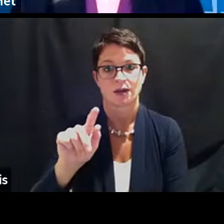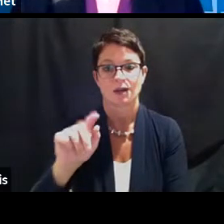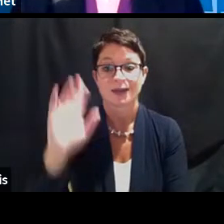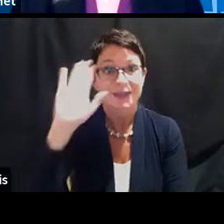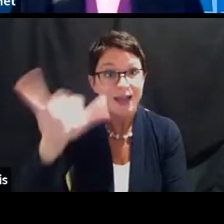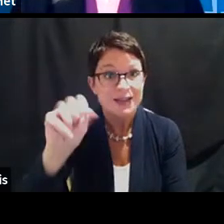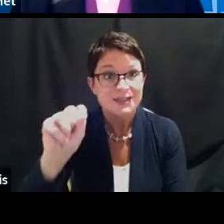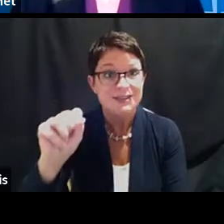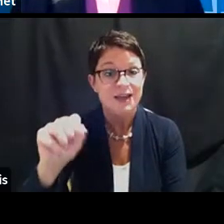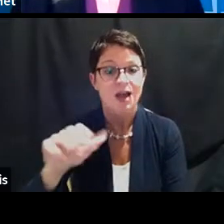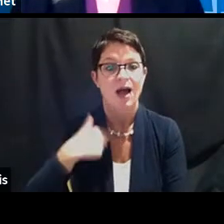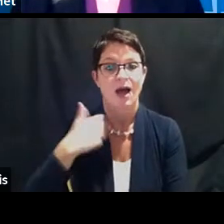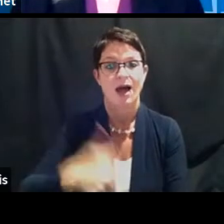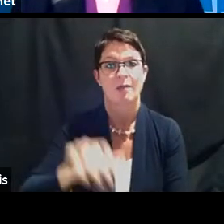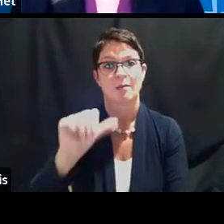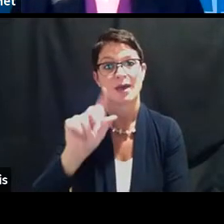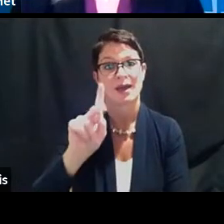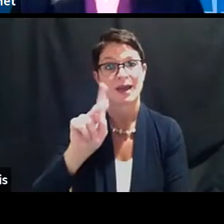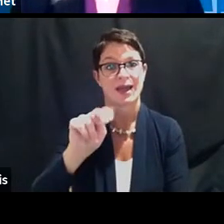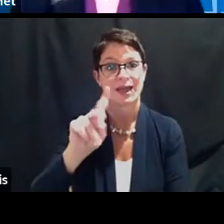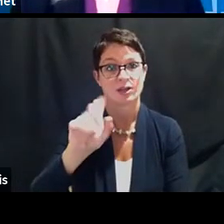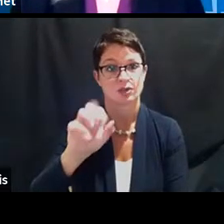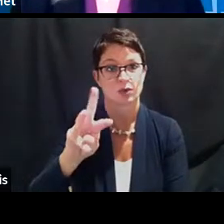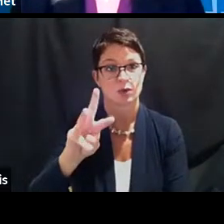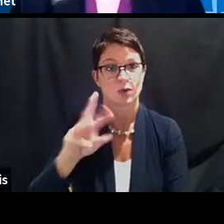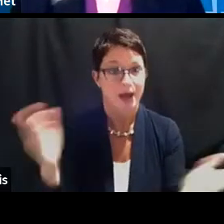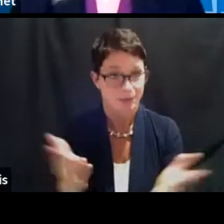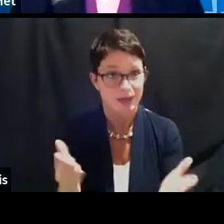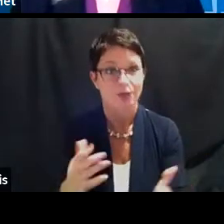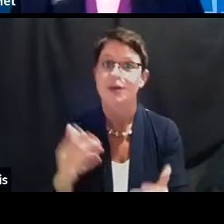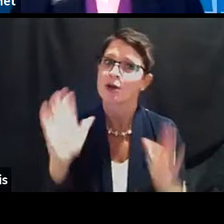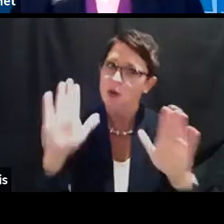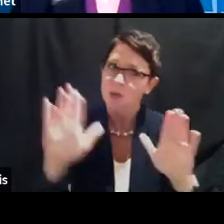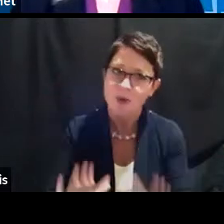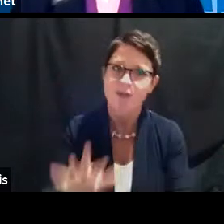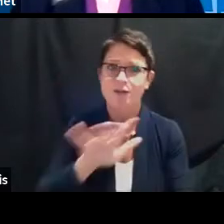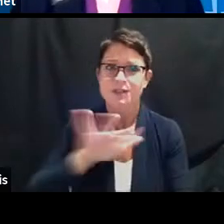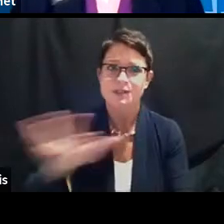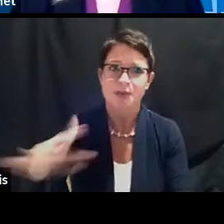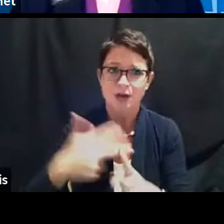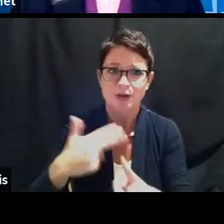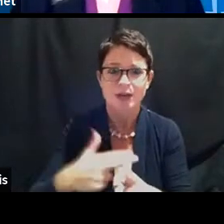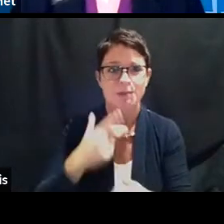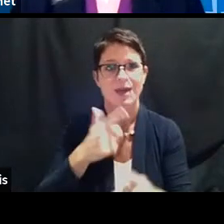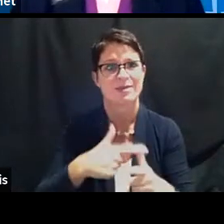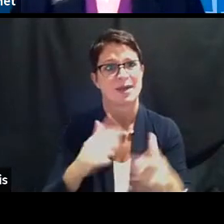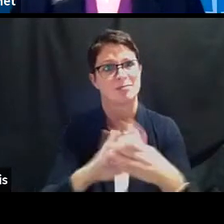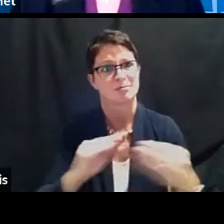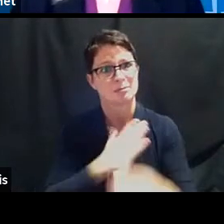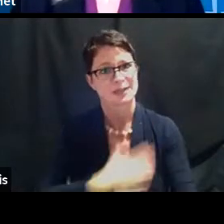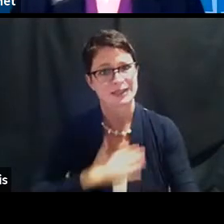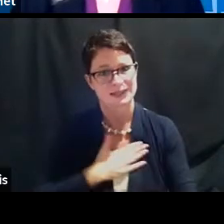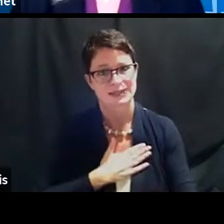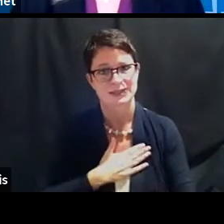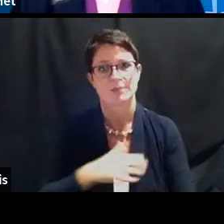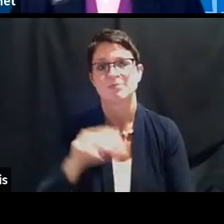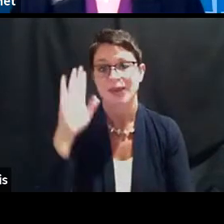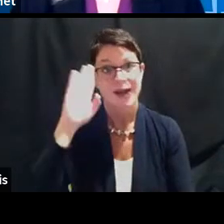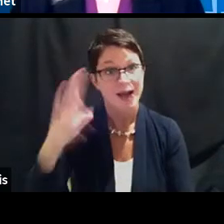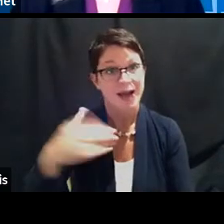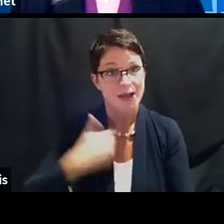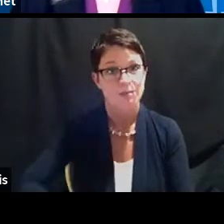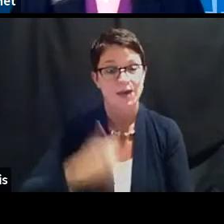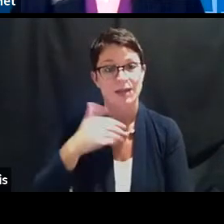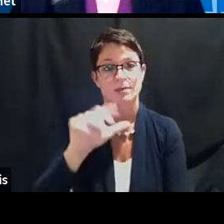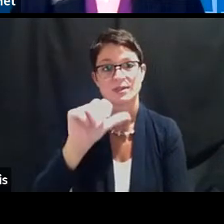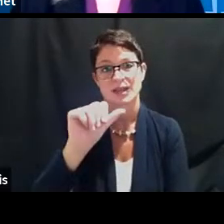Yes, I'm Andrew Sparberg. I'm here. Oh, wonderful. Andrew, please spell your name for the stenographer and then give us your comments. Yes, my